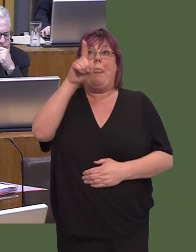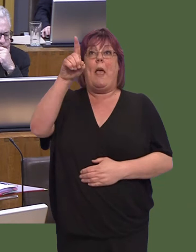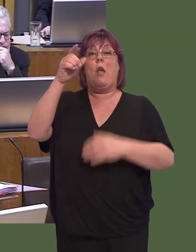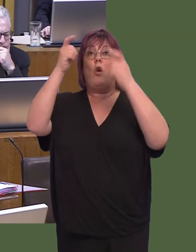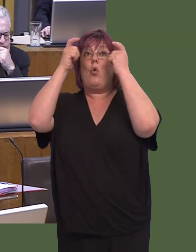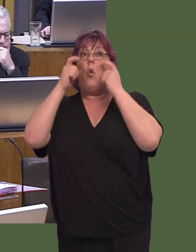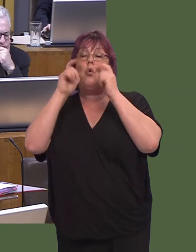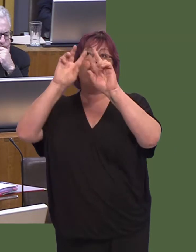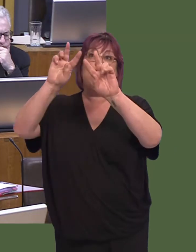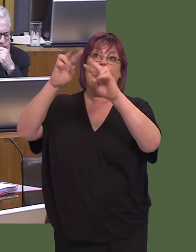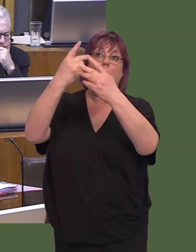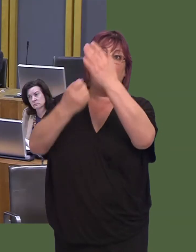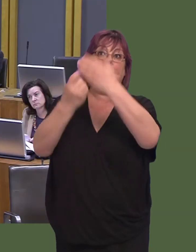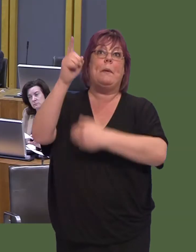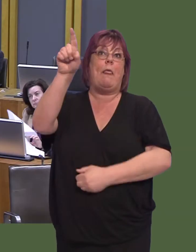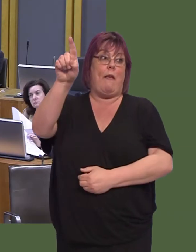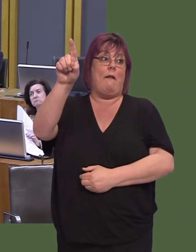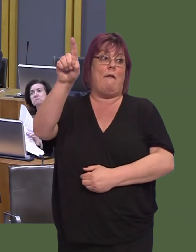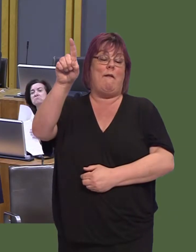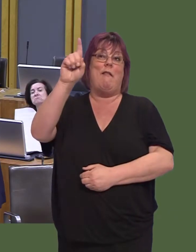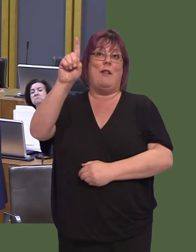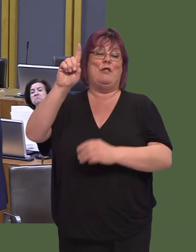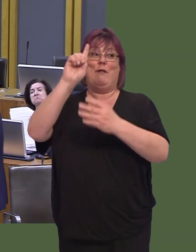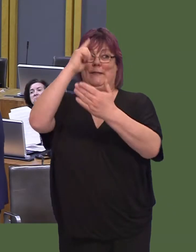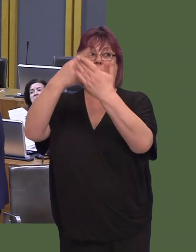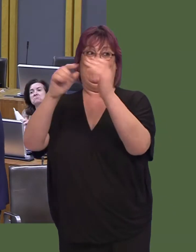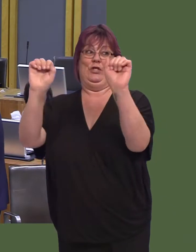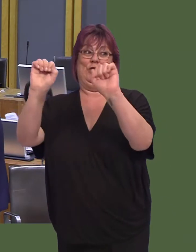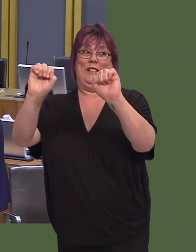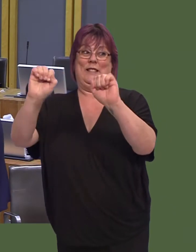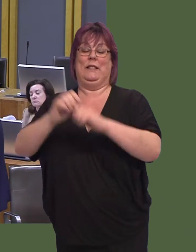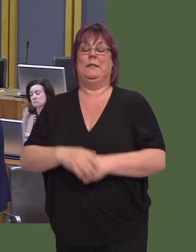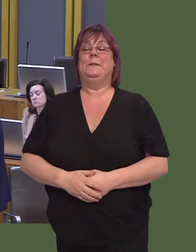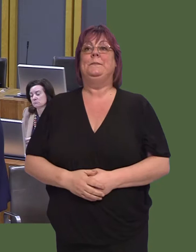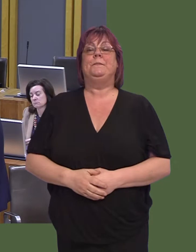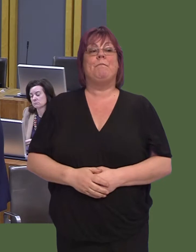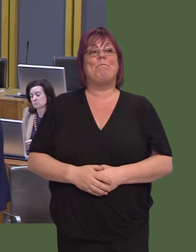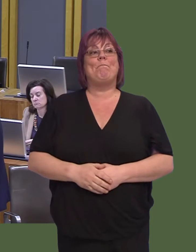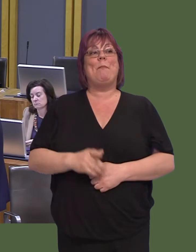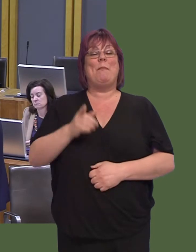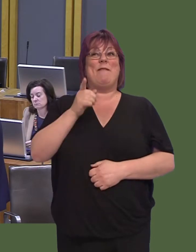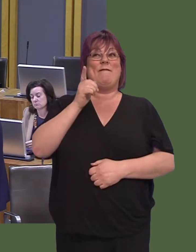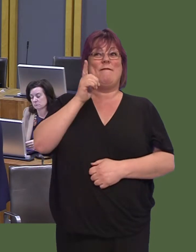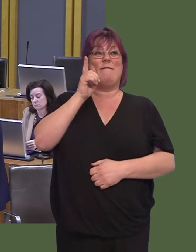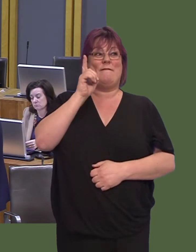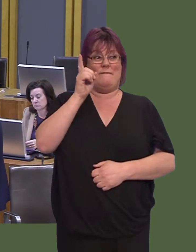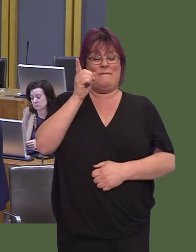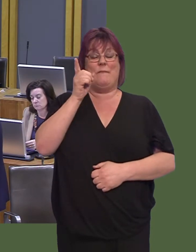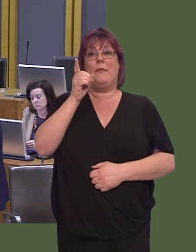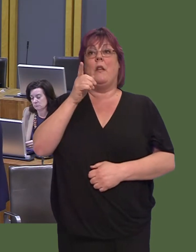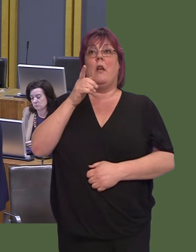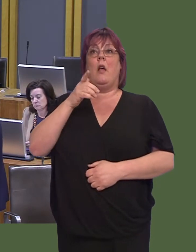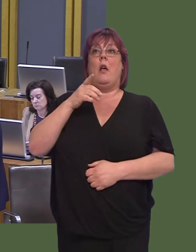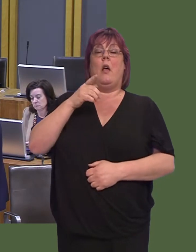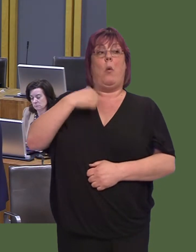There is a judicial review, however, in Scotland that is ongoing that challenges that policy. Obviously, we're